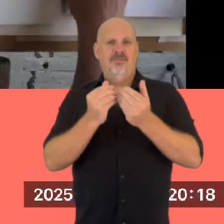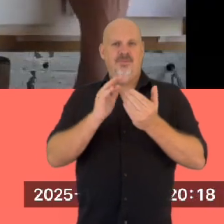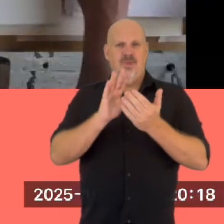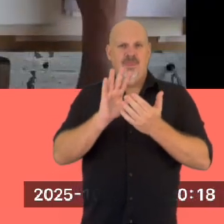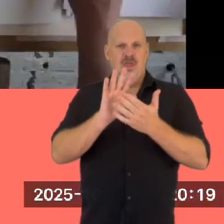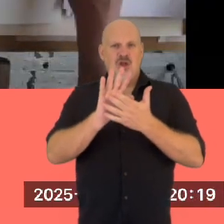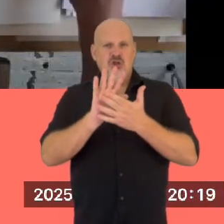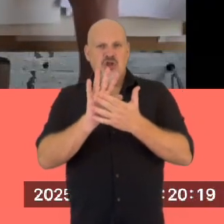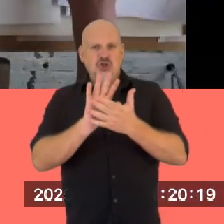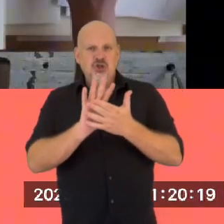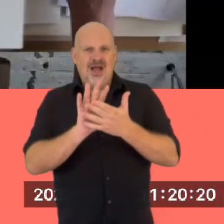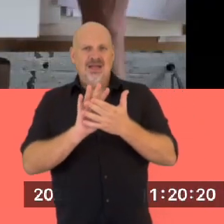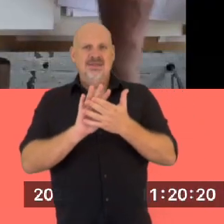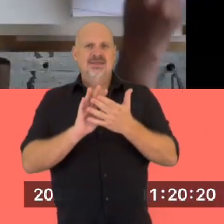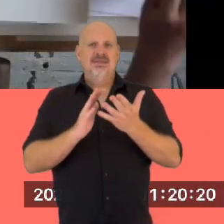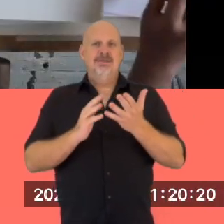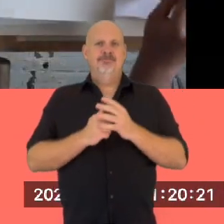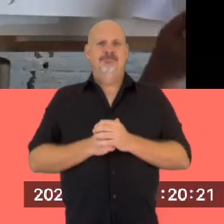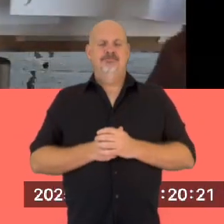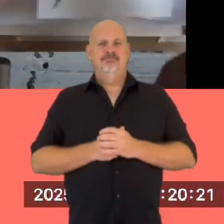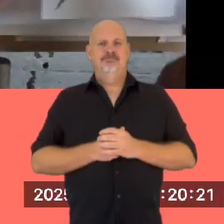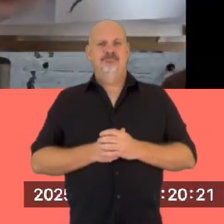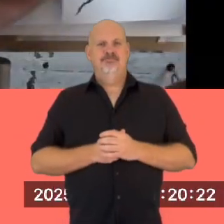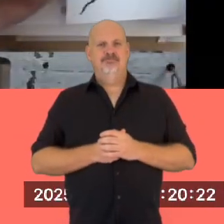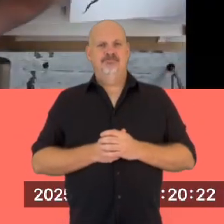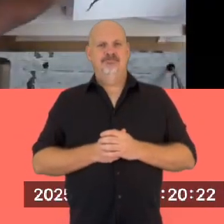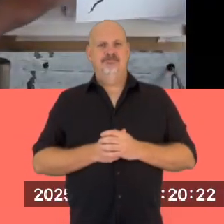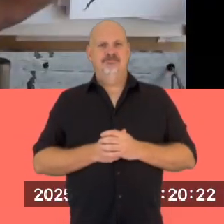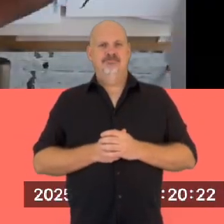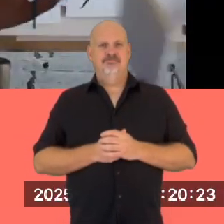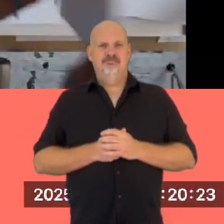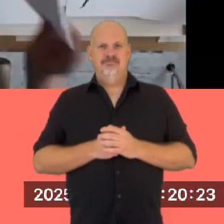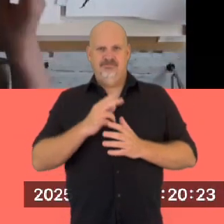colour and texture and shading, and